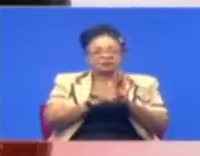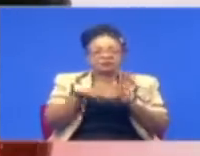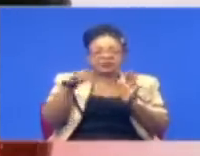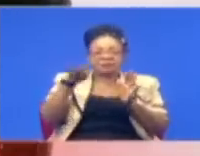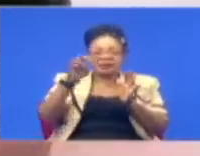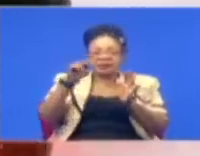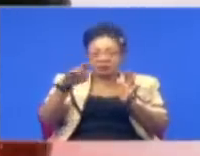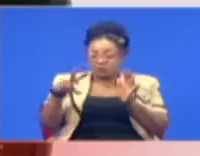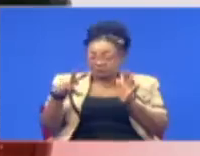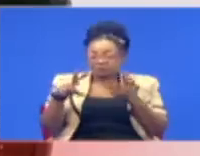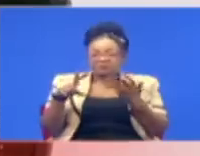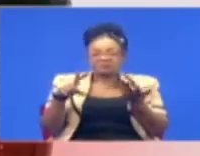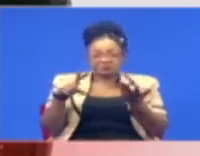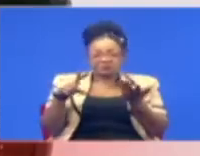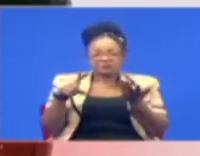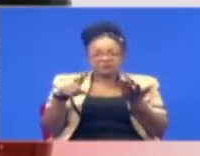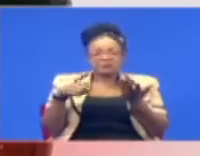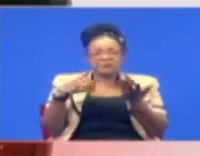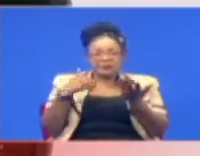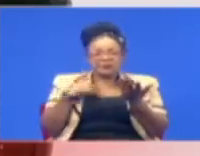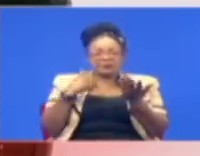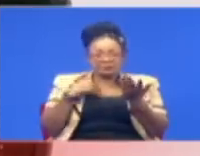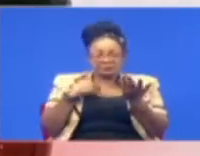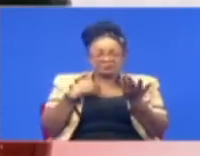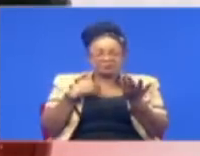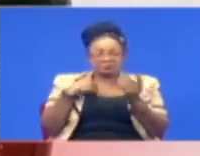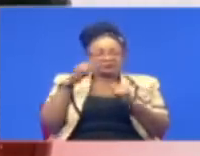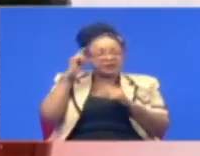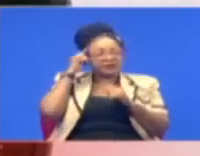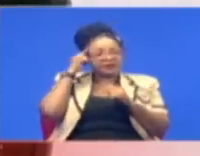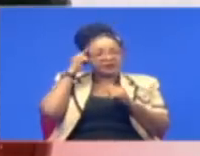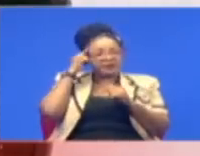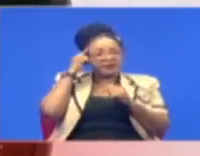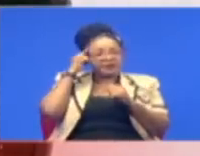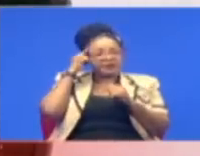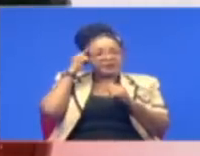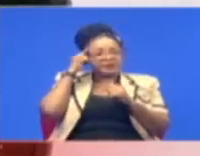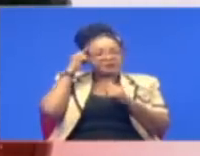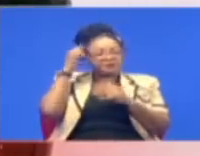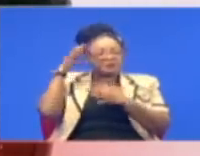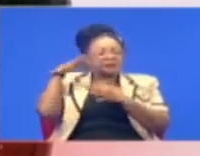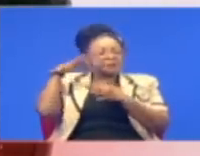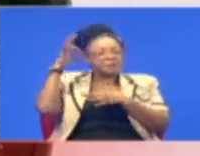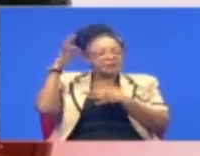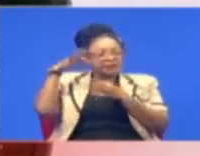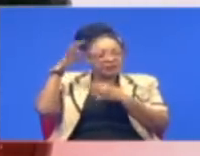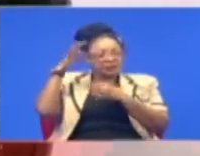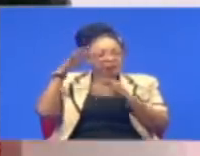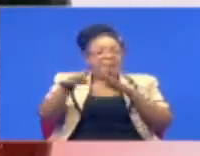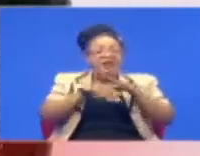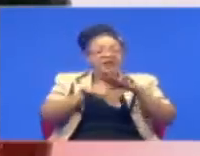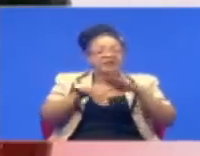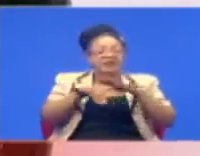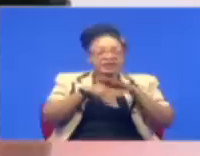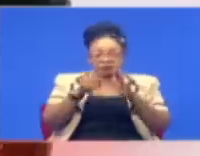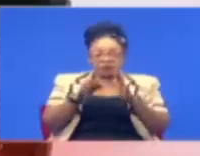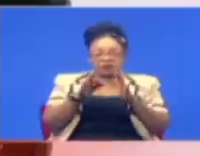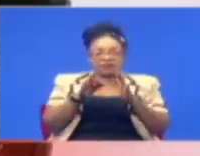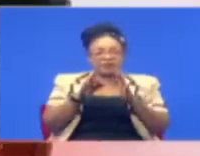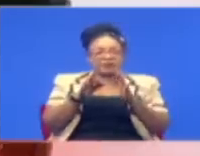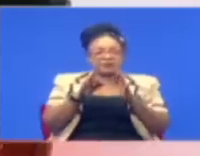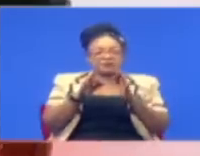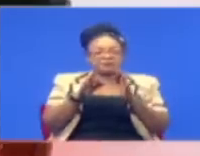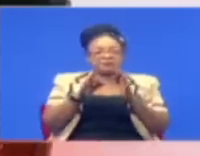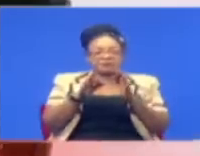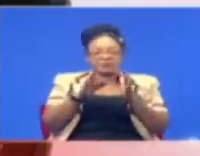legislations, I am of the view that depending on the prevalence of a particular